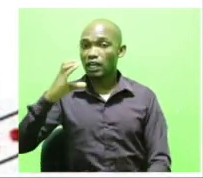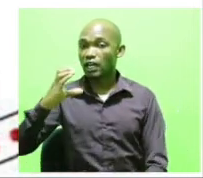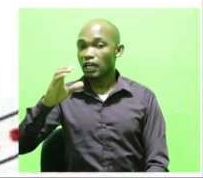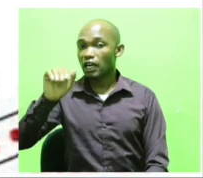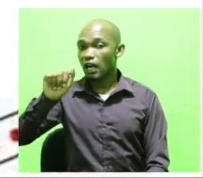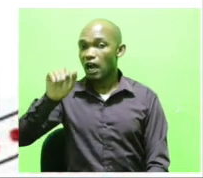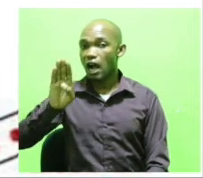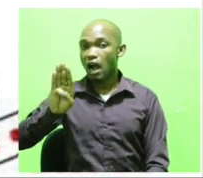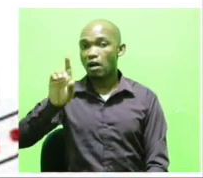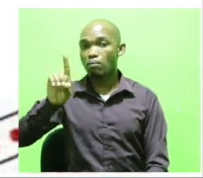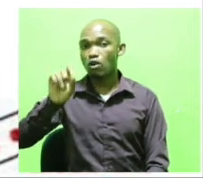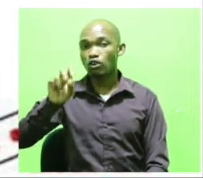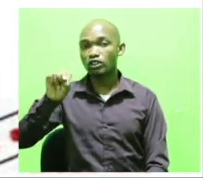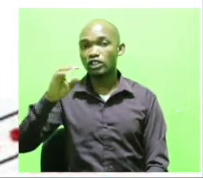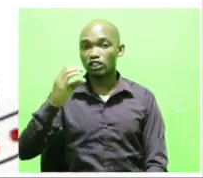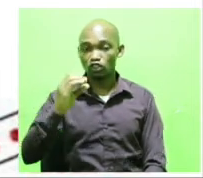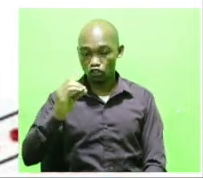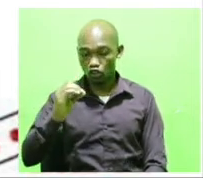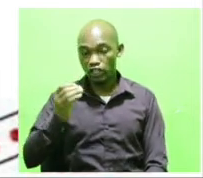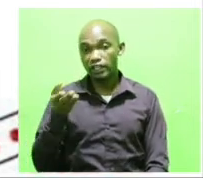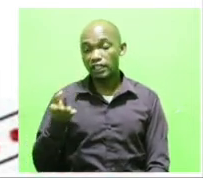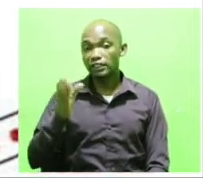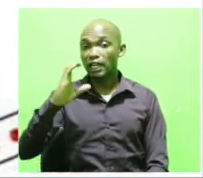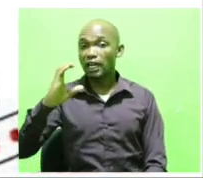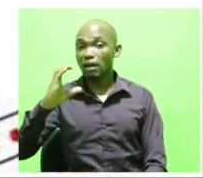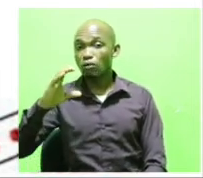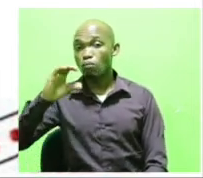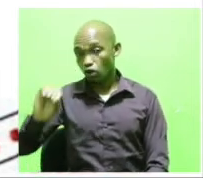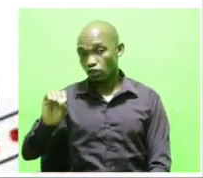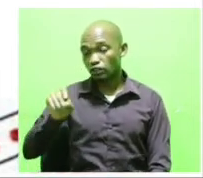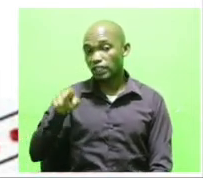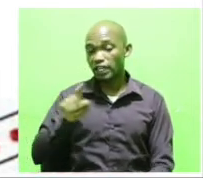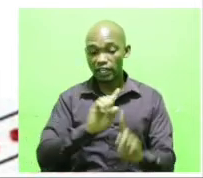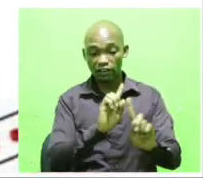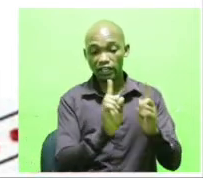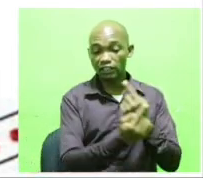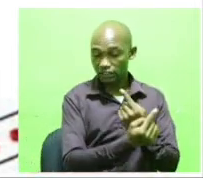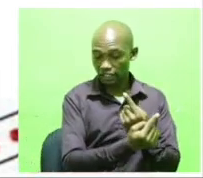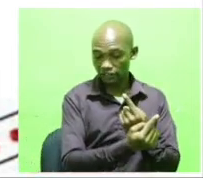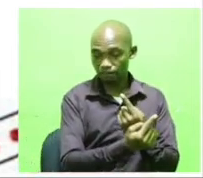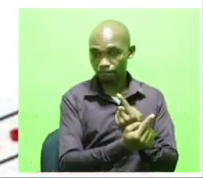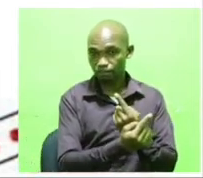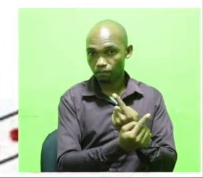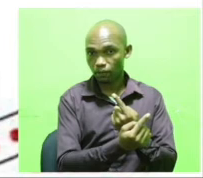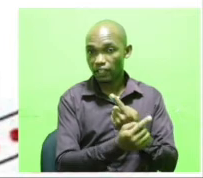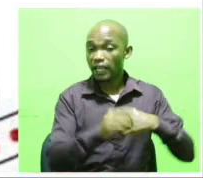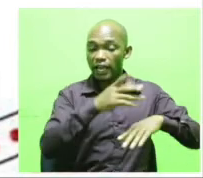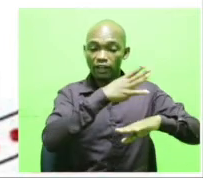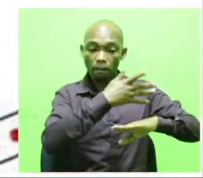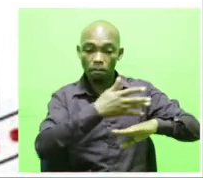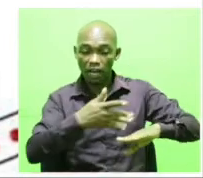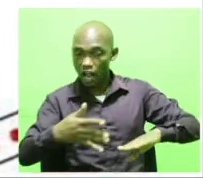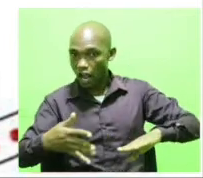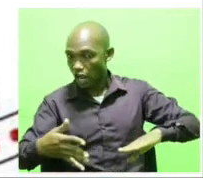alveoli. The blood that flows back to the alveoli is rich in carbon dioxide. Therefore,